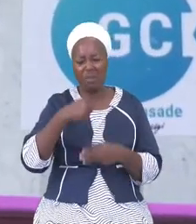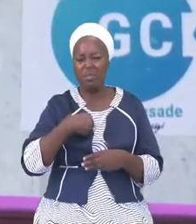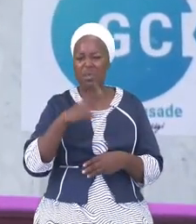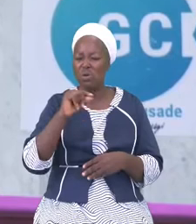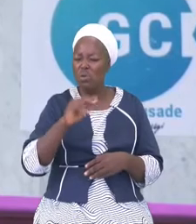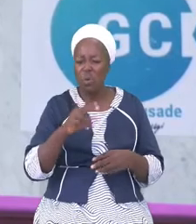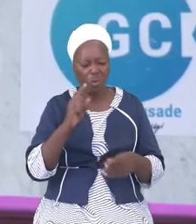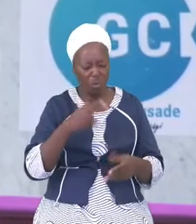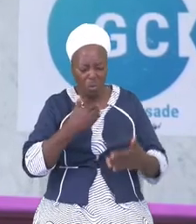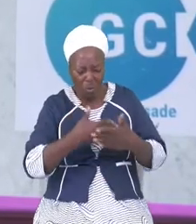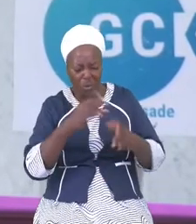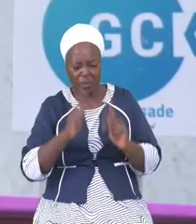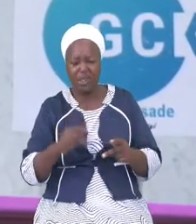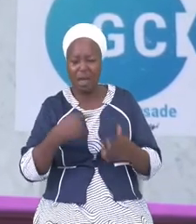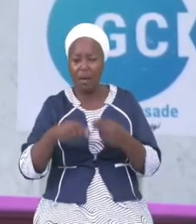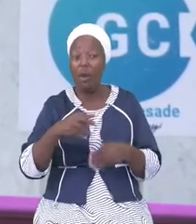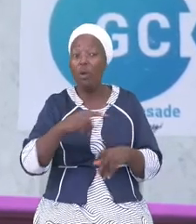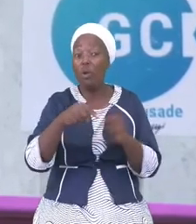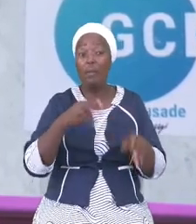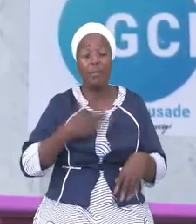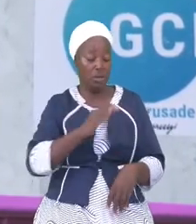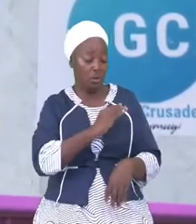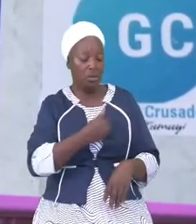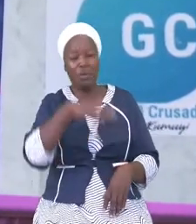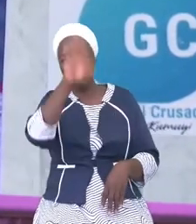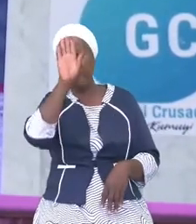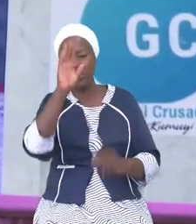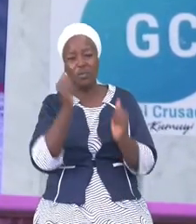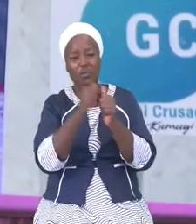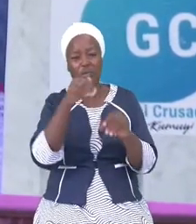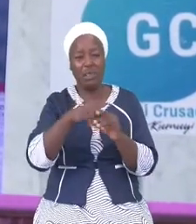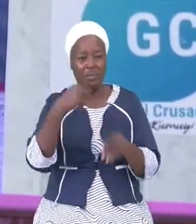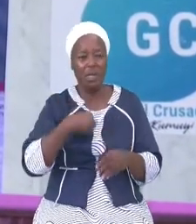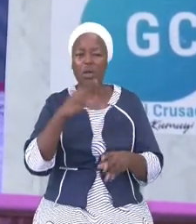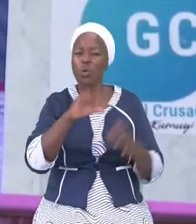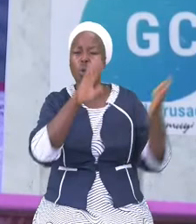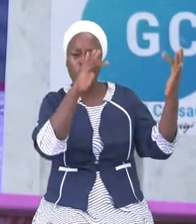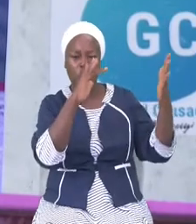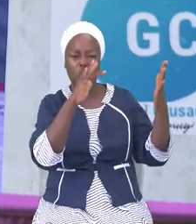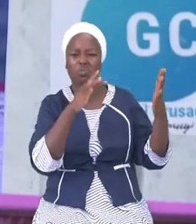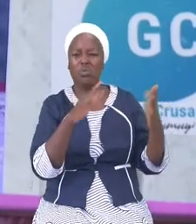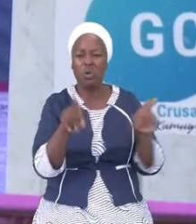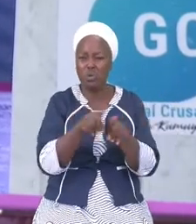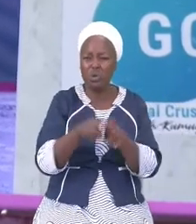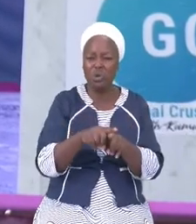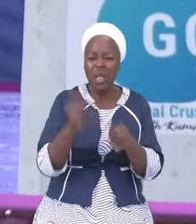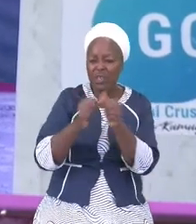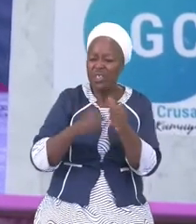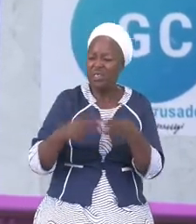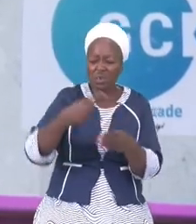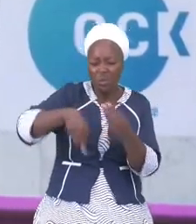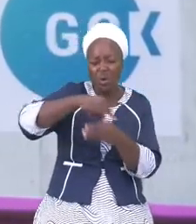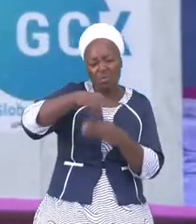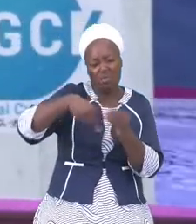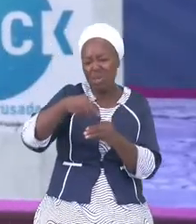my soul fainted within me, no hope even. Everything was upside down. And